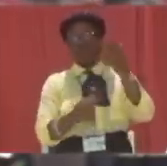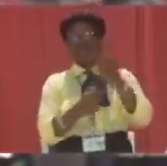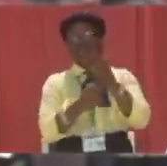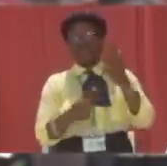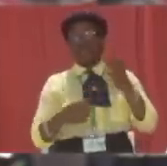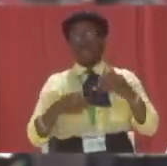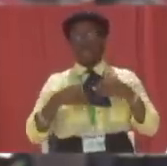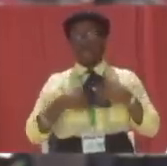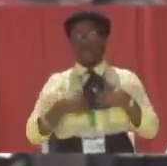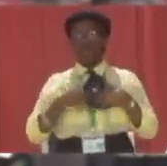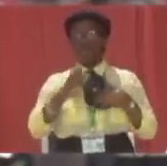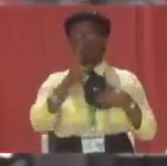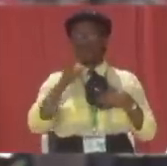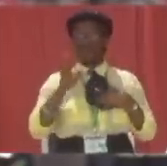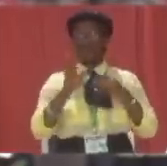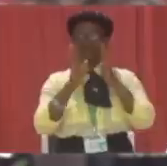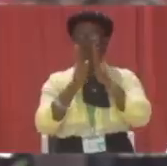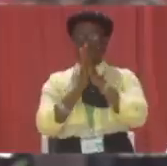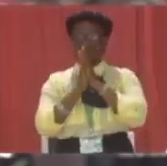and